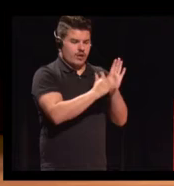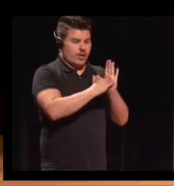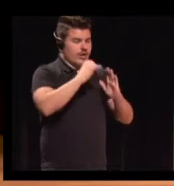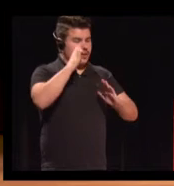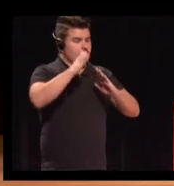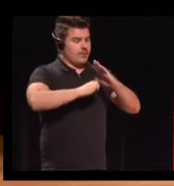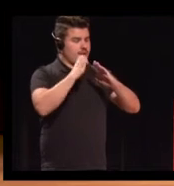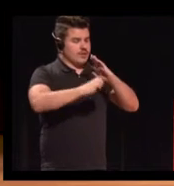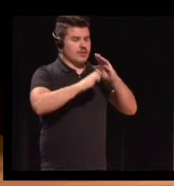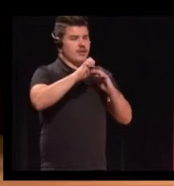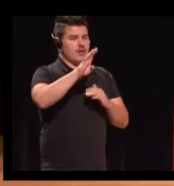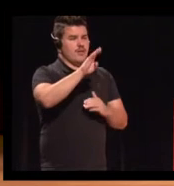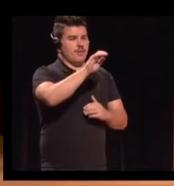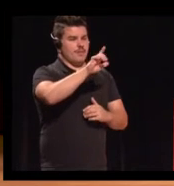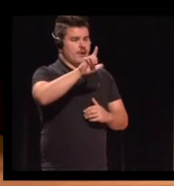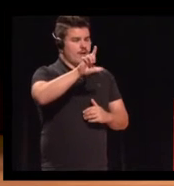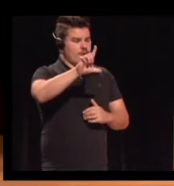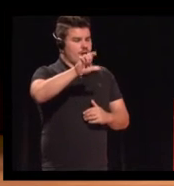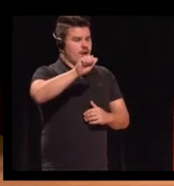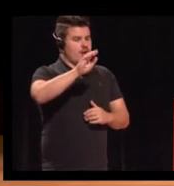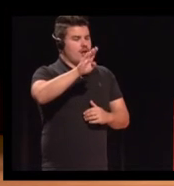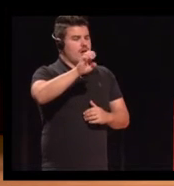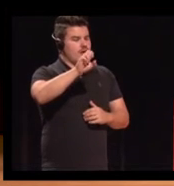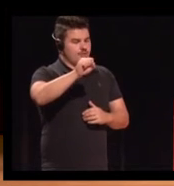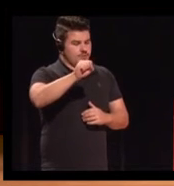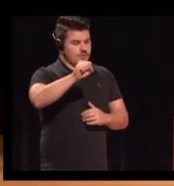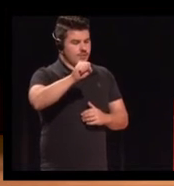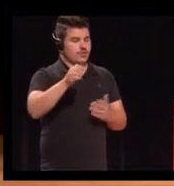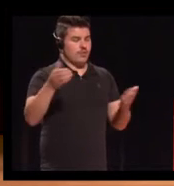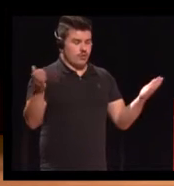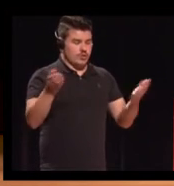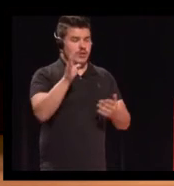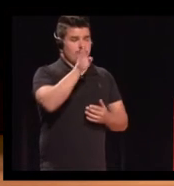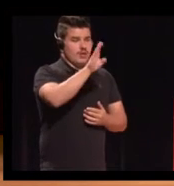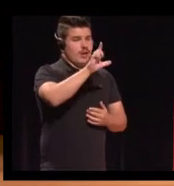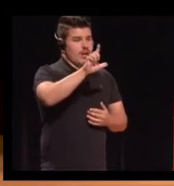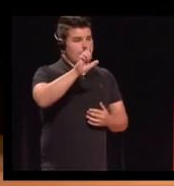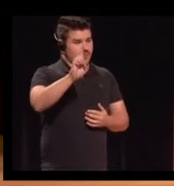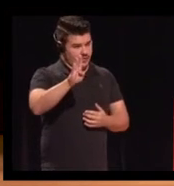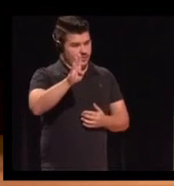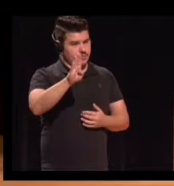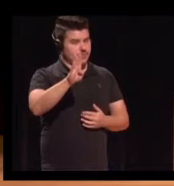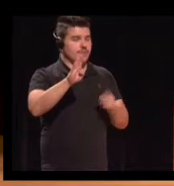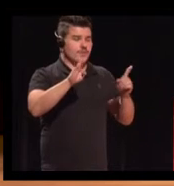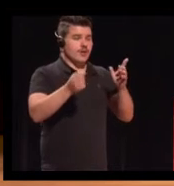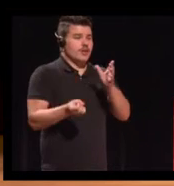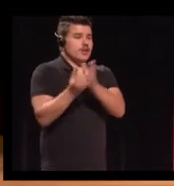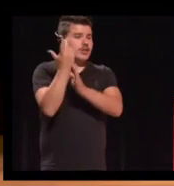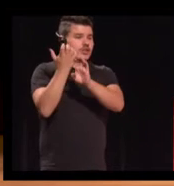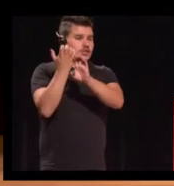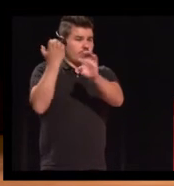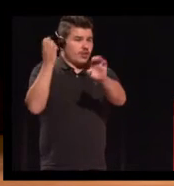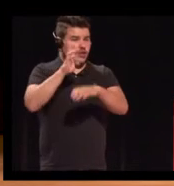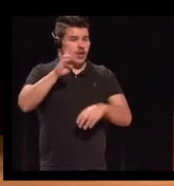as AT&T, started a lab for their engineers, which they called Bell Labs.